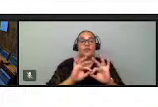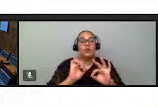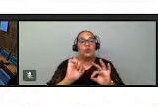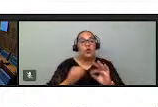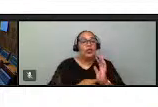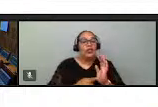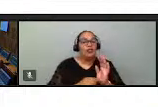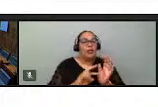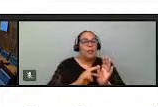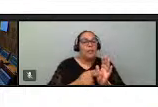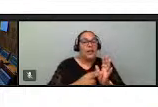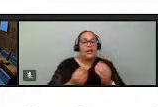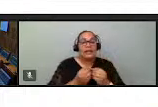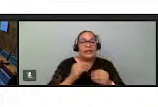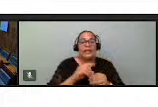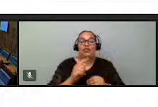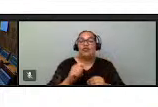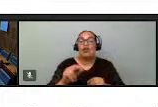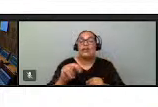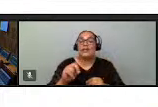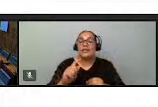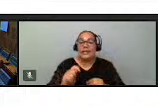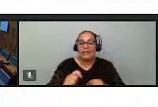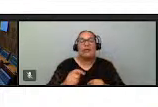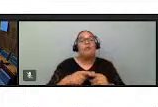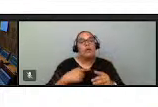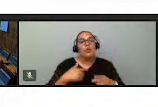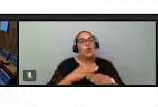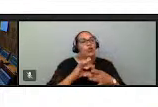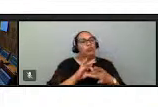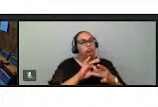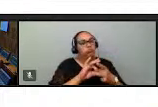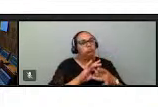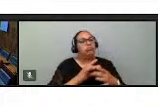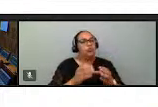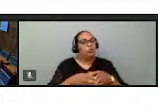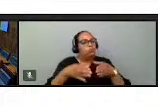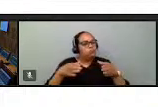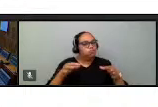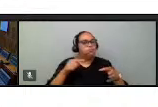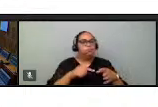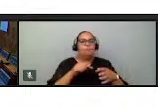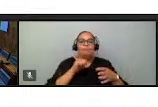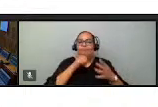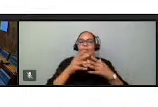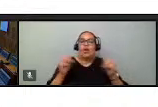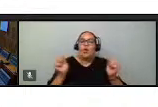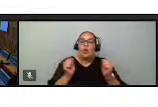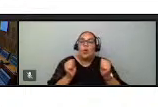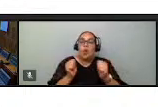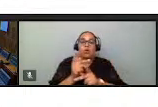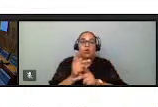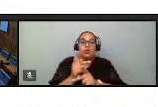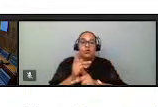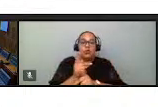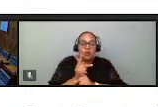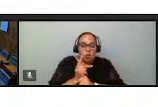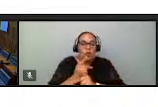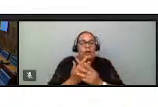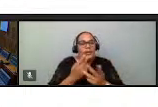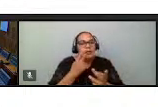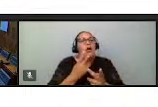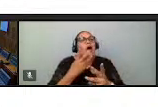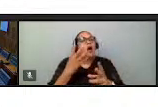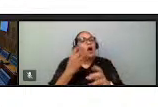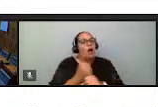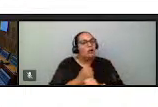digital planning stuff in transnet and we are working with them to extend that so that even the cold store can see how